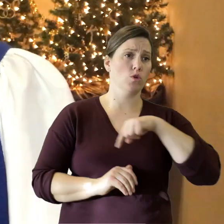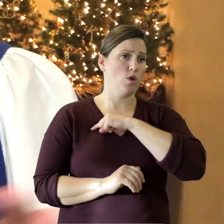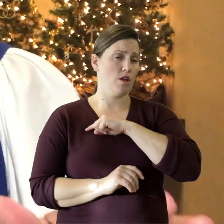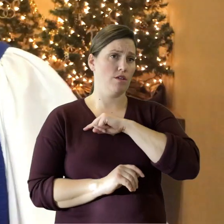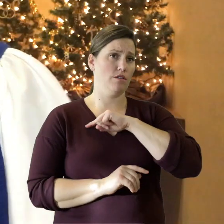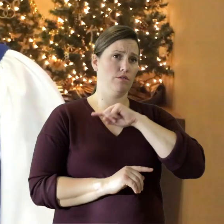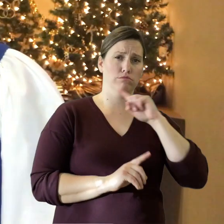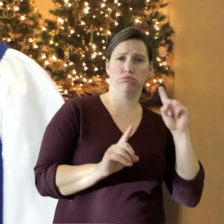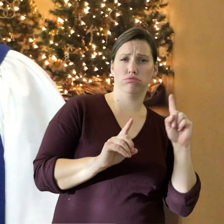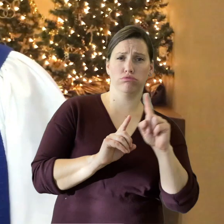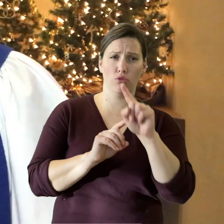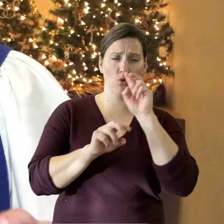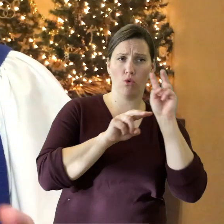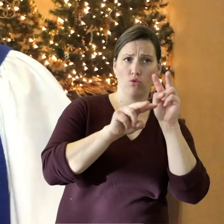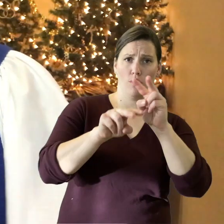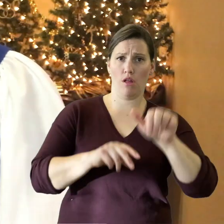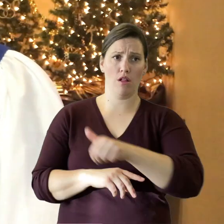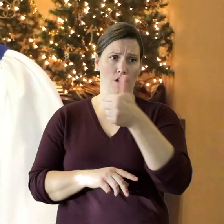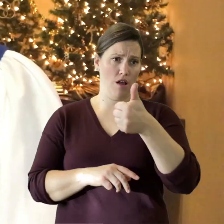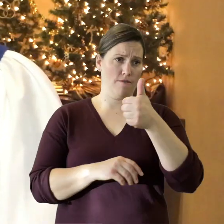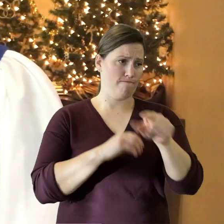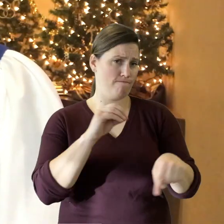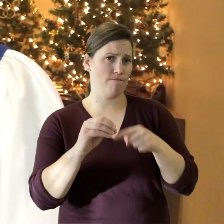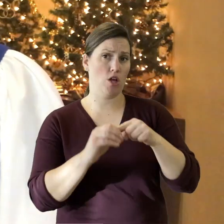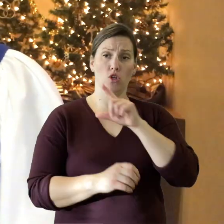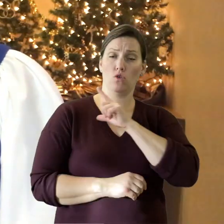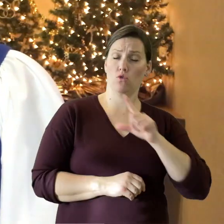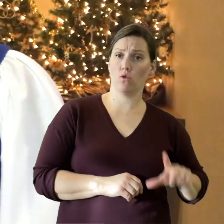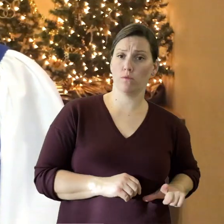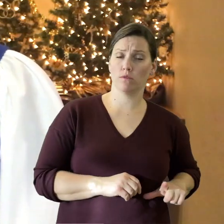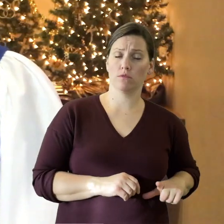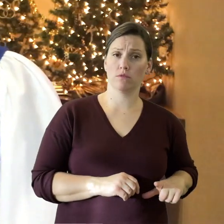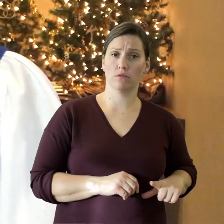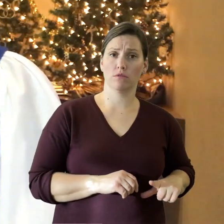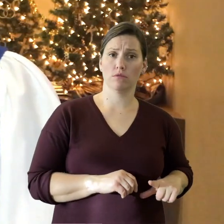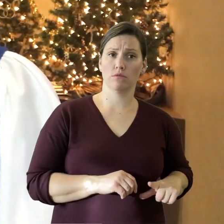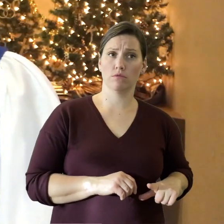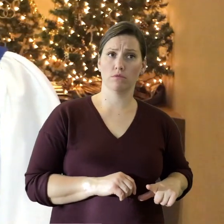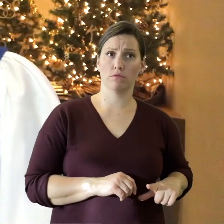we go out and witness to others about the Lord.